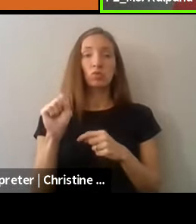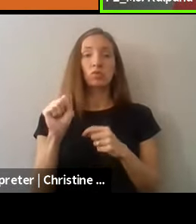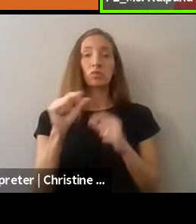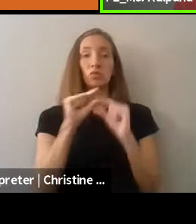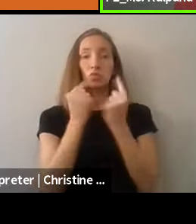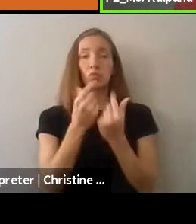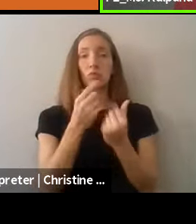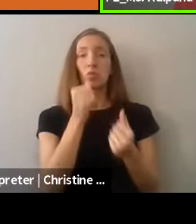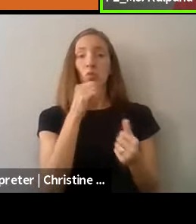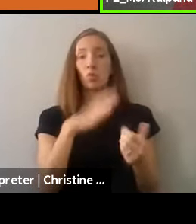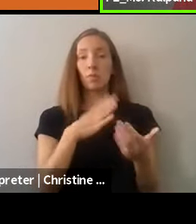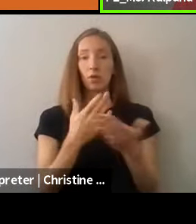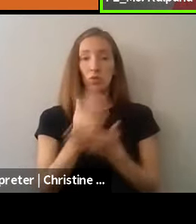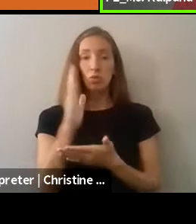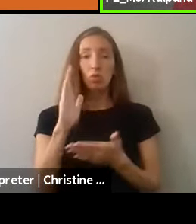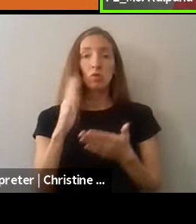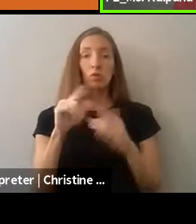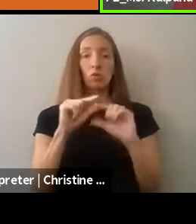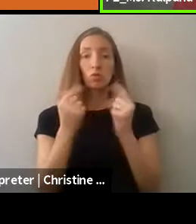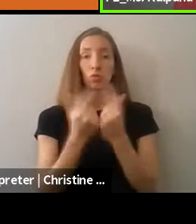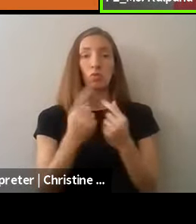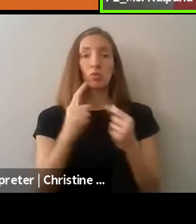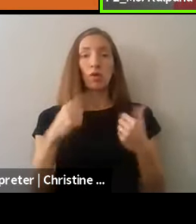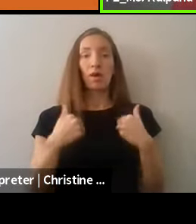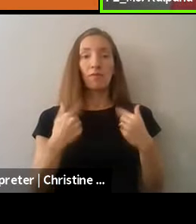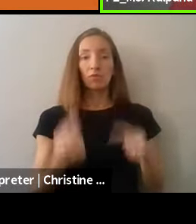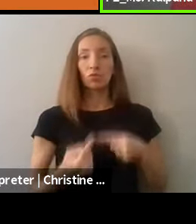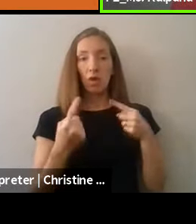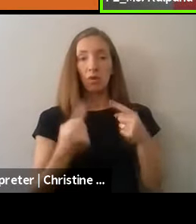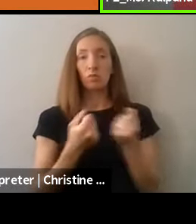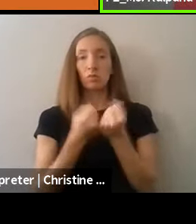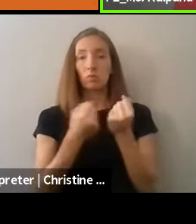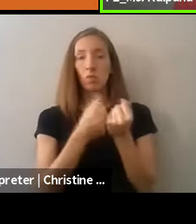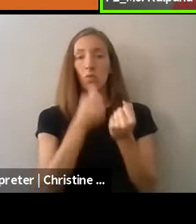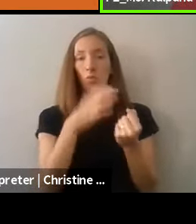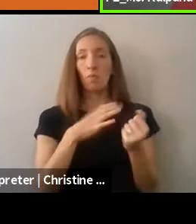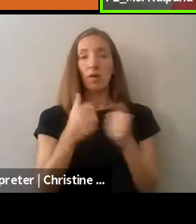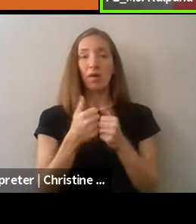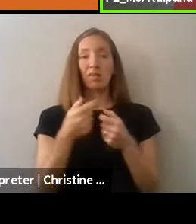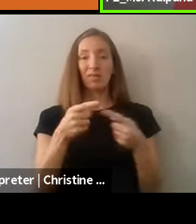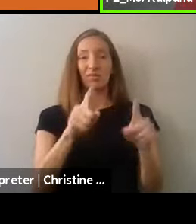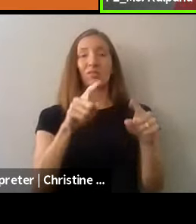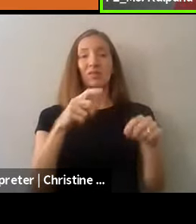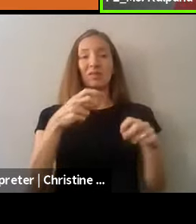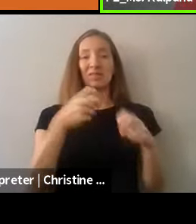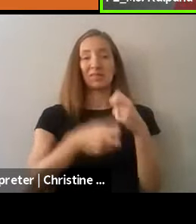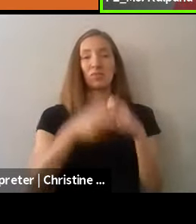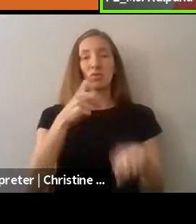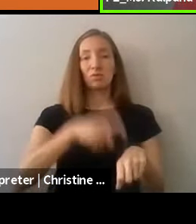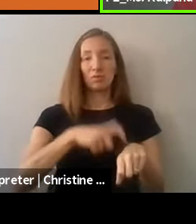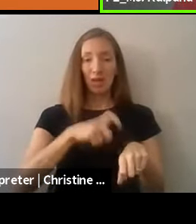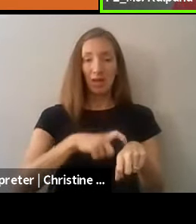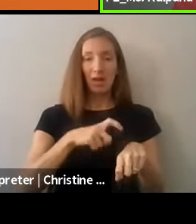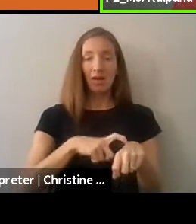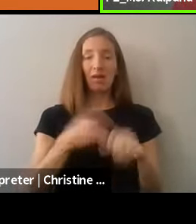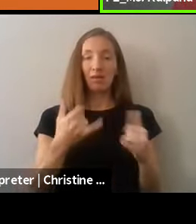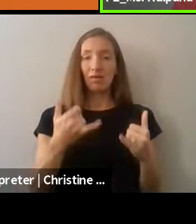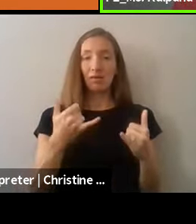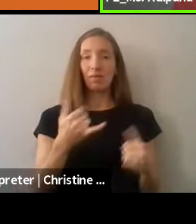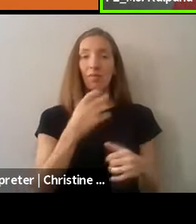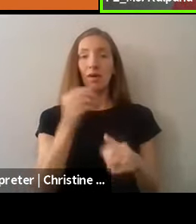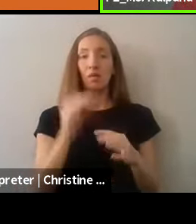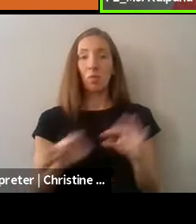times. It is important to recognize that women's rights groups, community-based organizations, and grassroots groups of